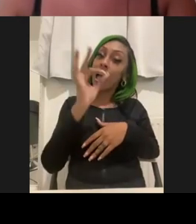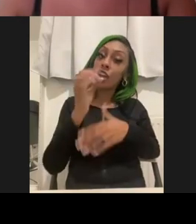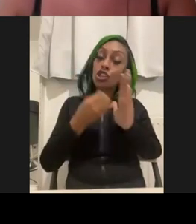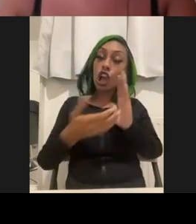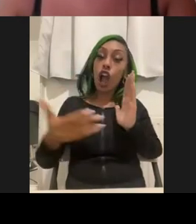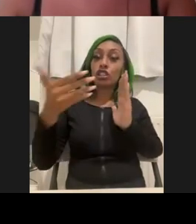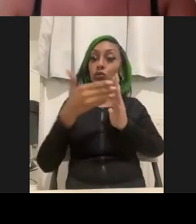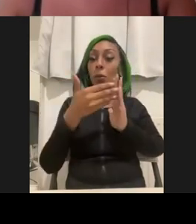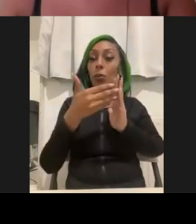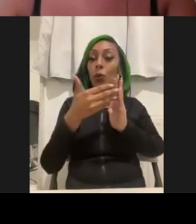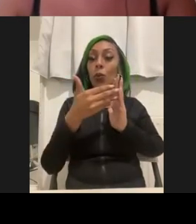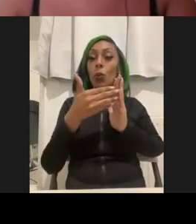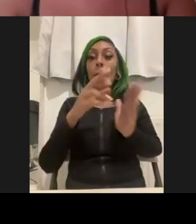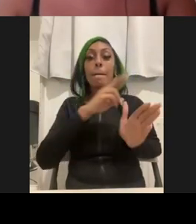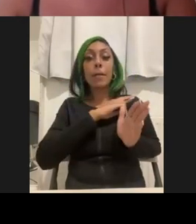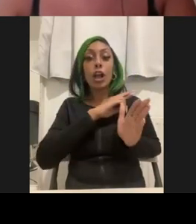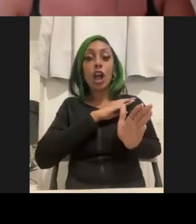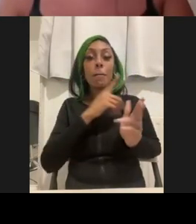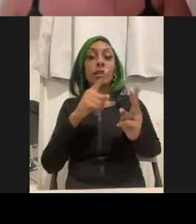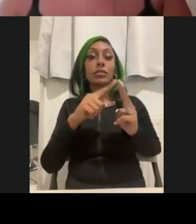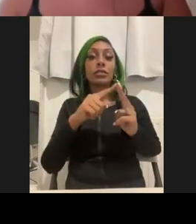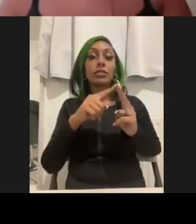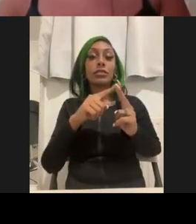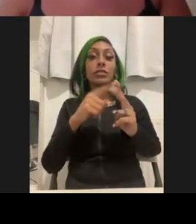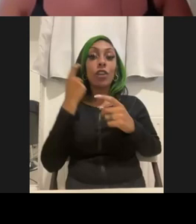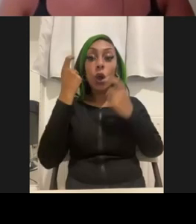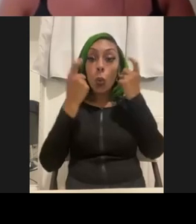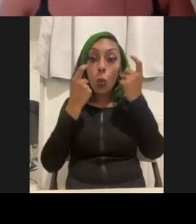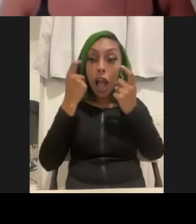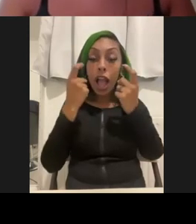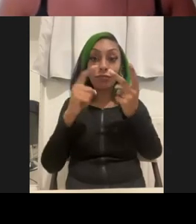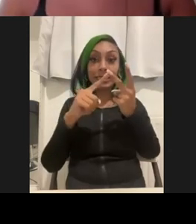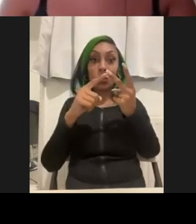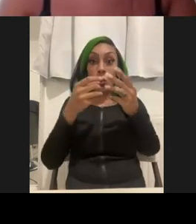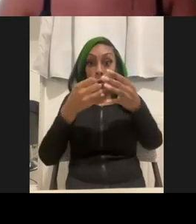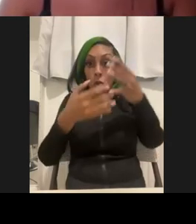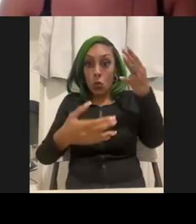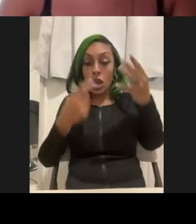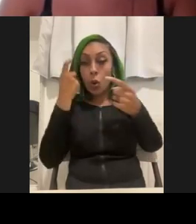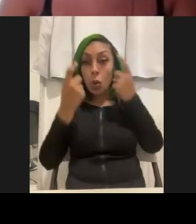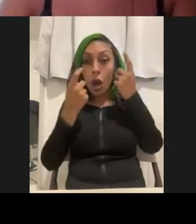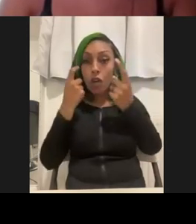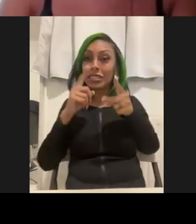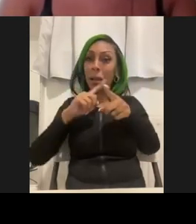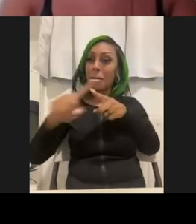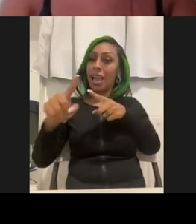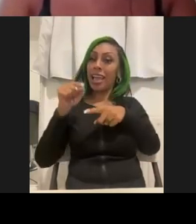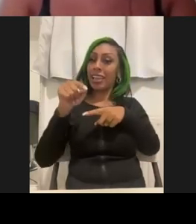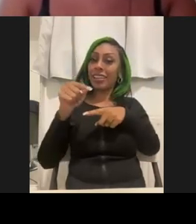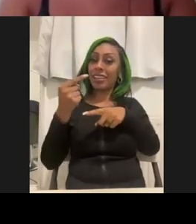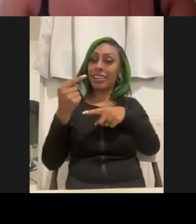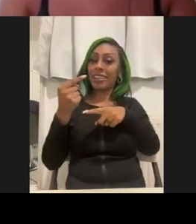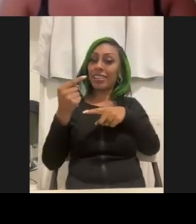the purposes of an inquiry or inquiries, plural, that may not necessarily be guaranteed to